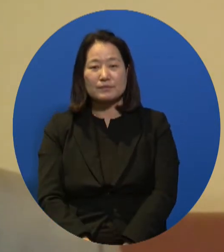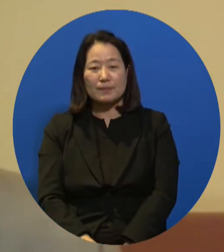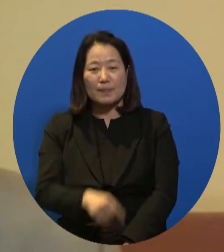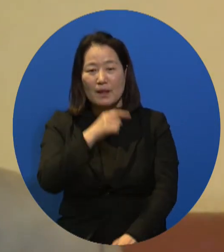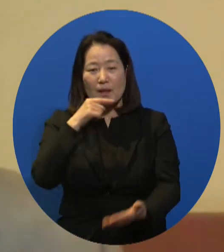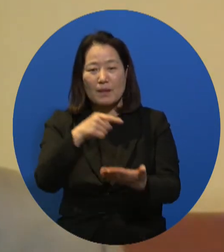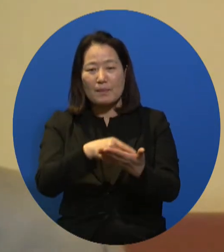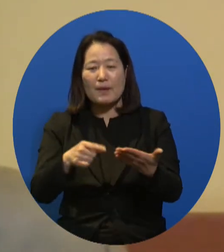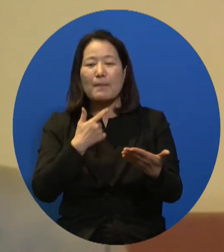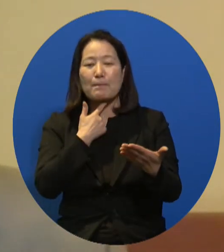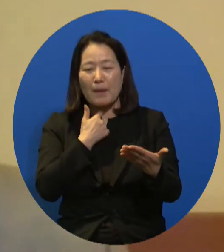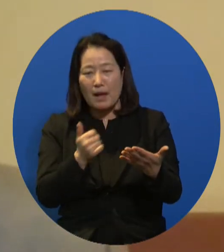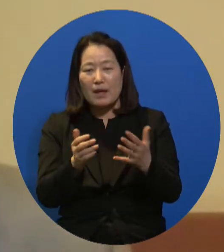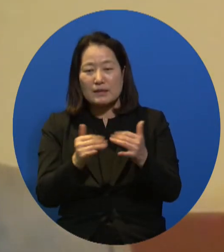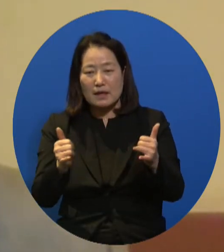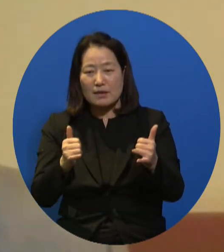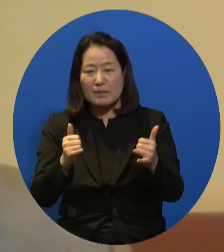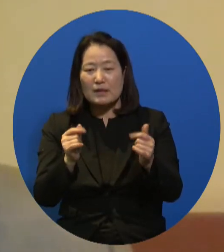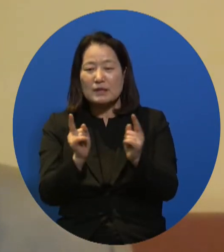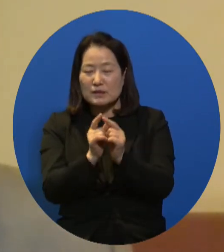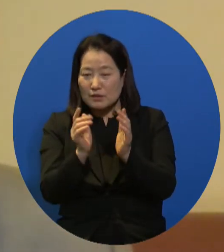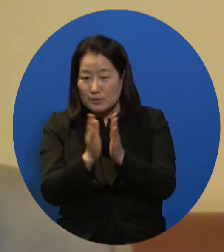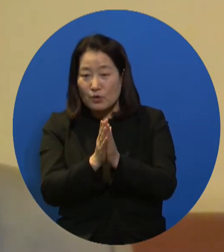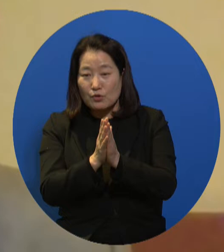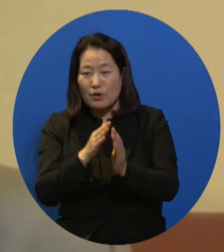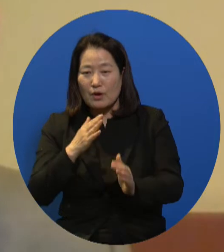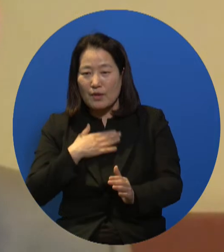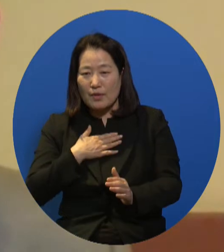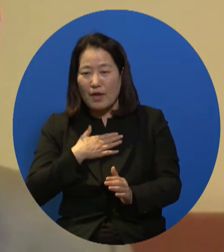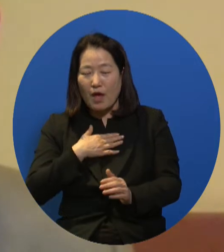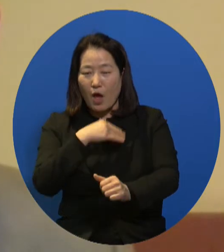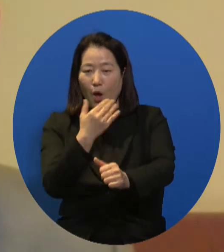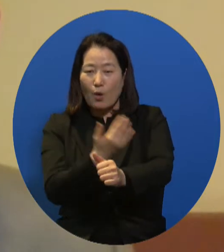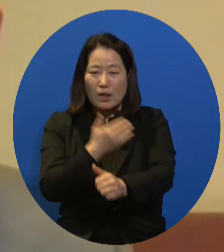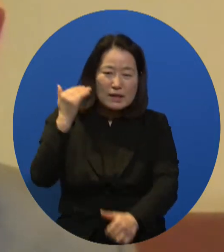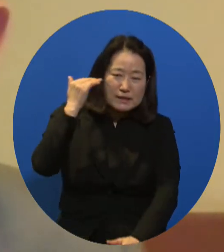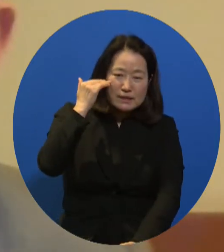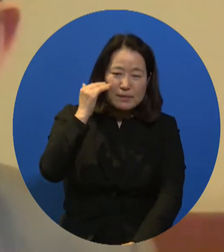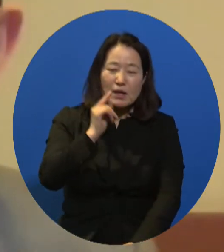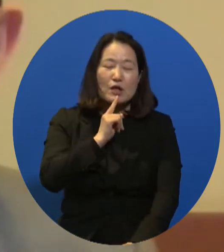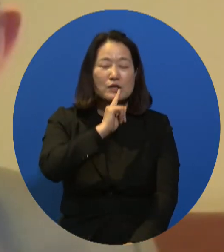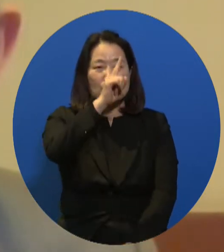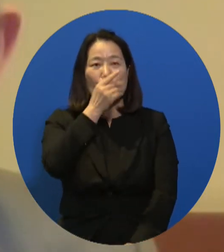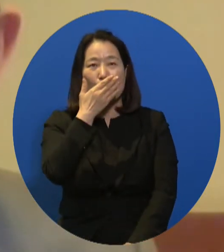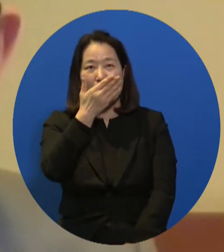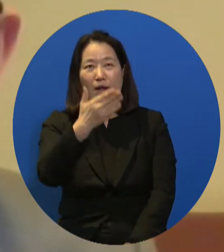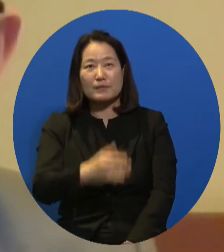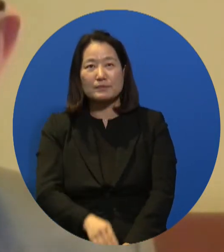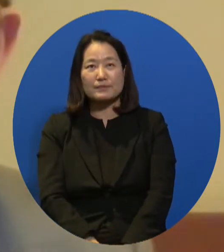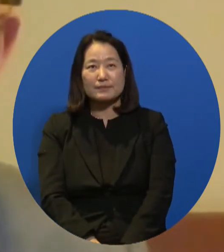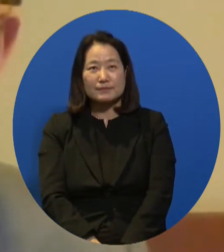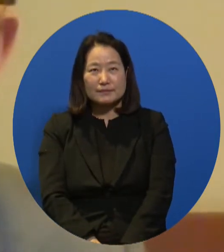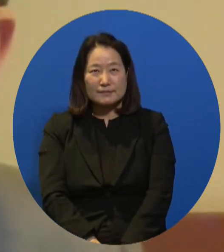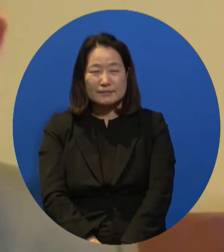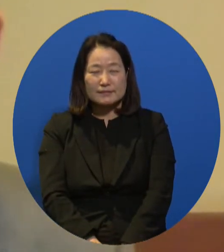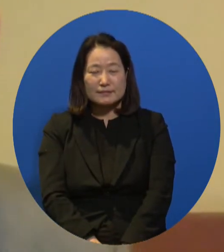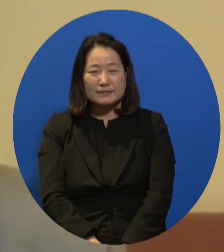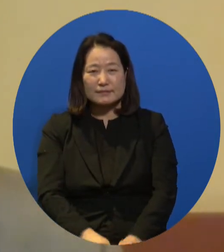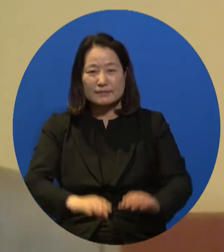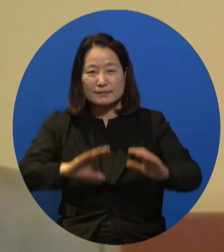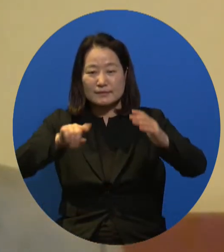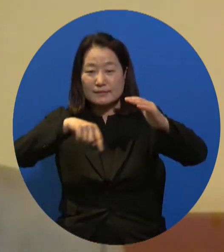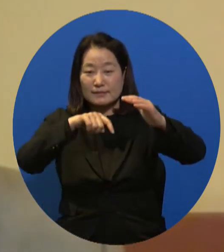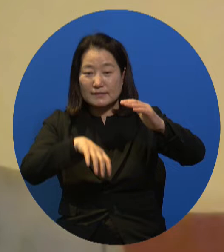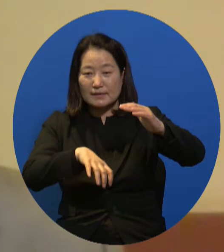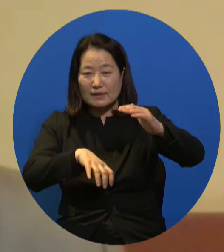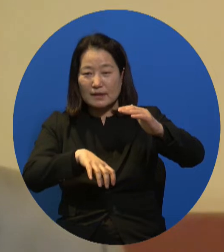their rights when they have exhausted domestic procedures and remedies. So far, the